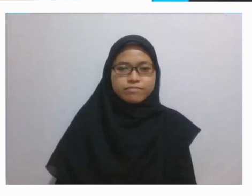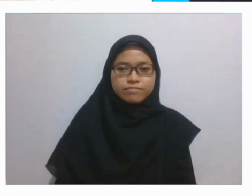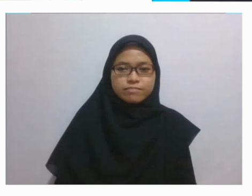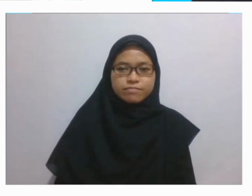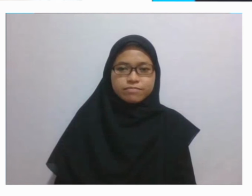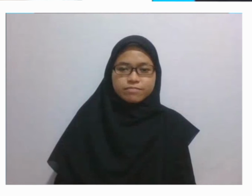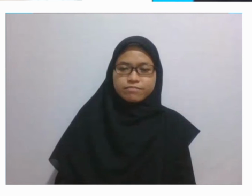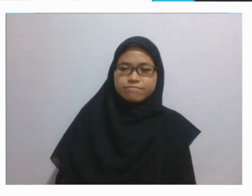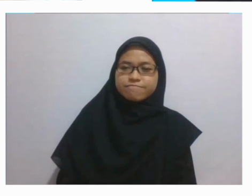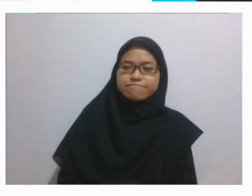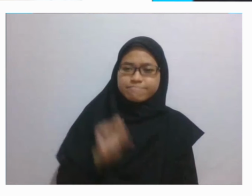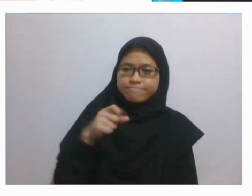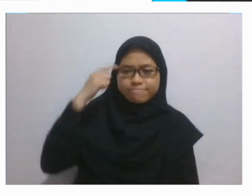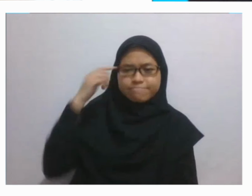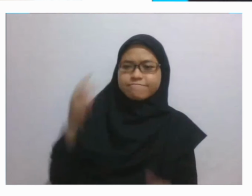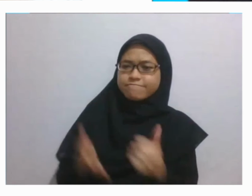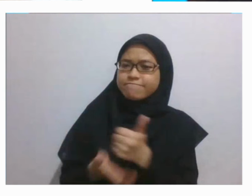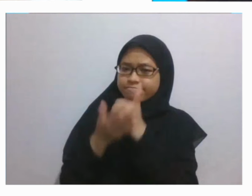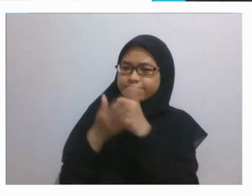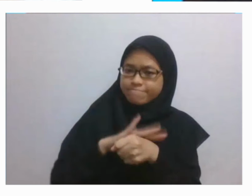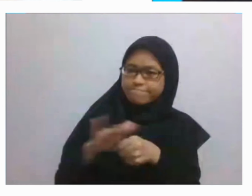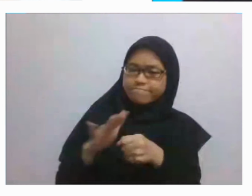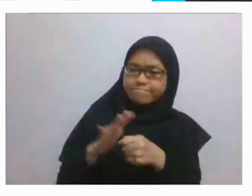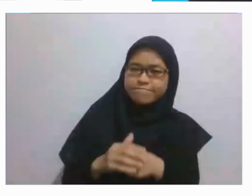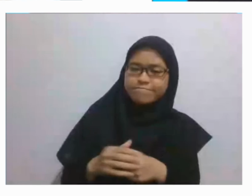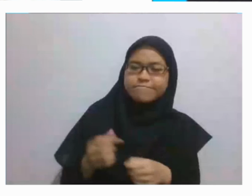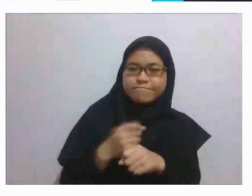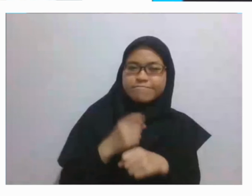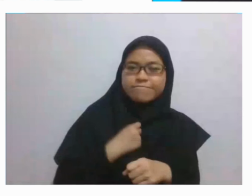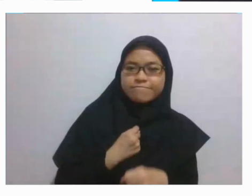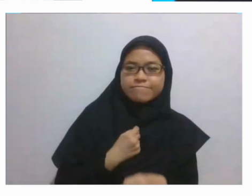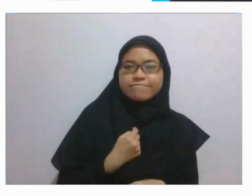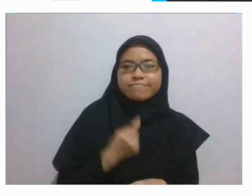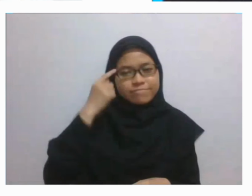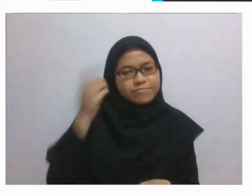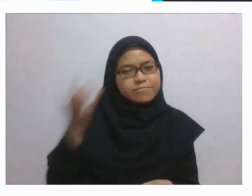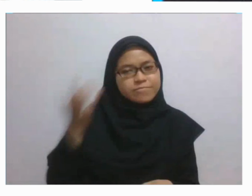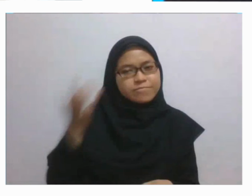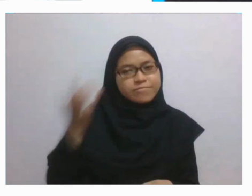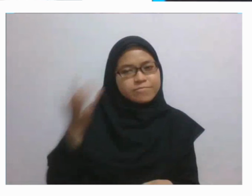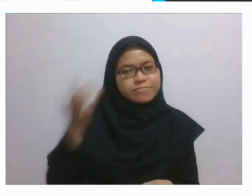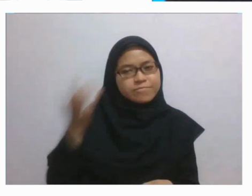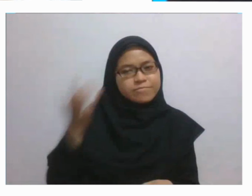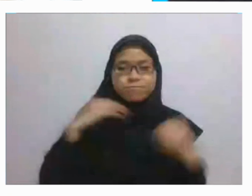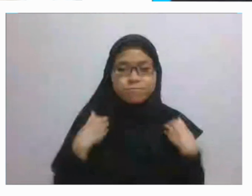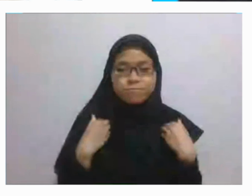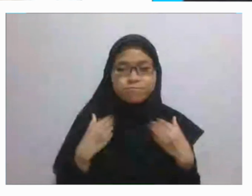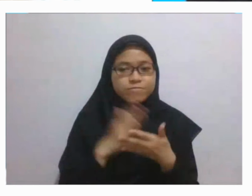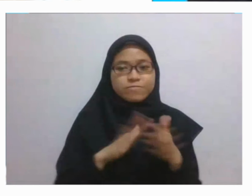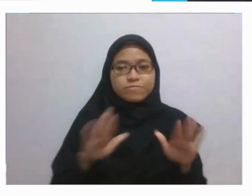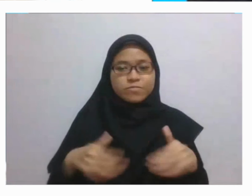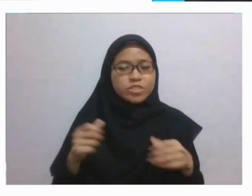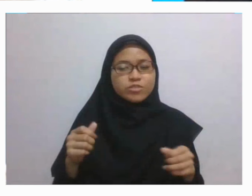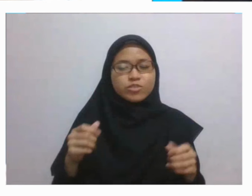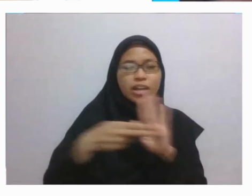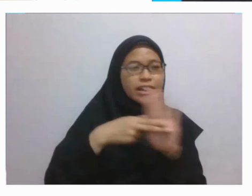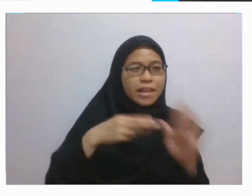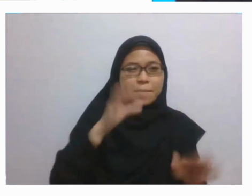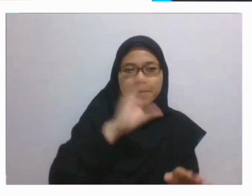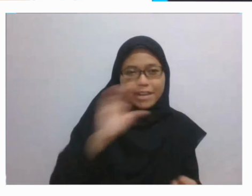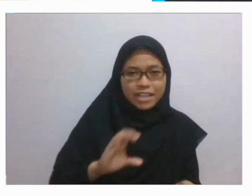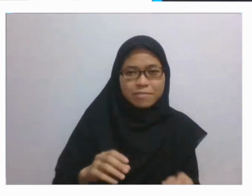Yeah, I think that's really helpful, and actually it makes me think of the past lecture we had as well, that somehow if you label it as climate, it